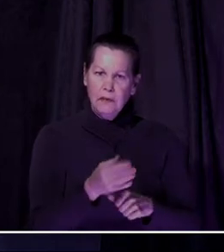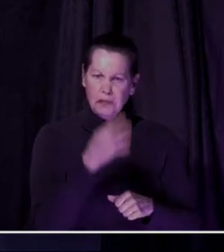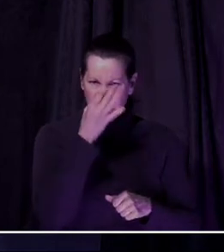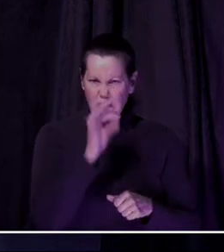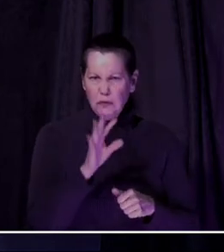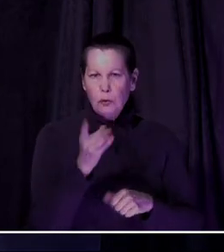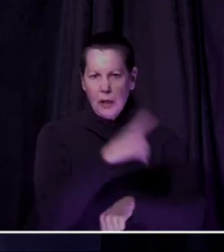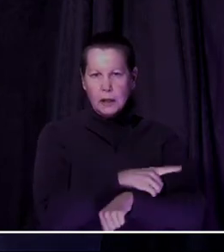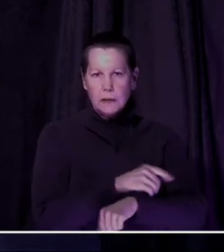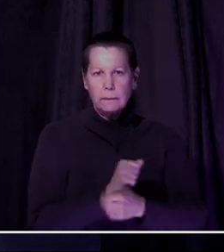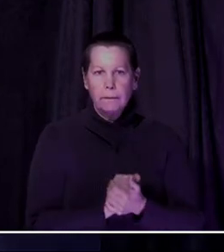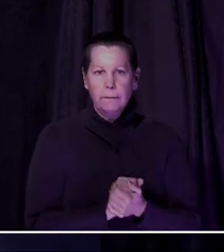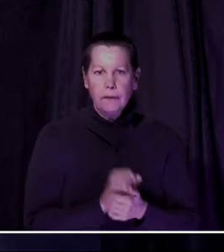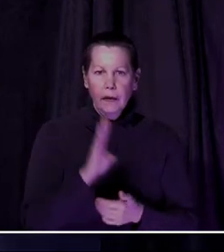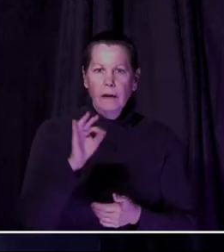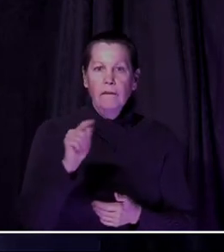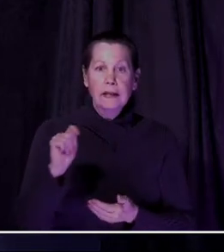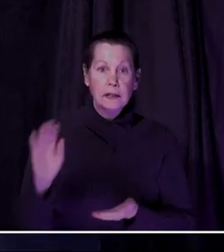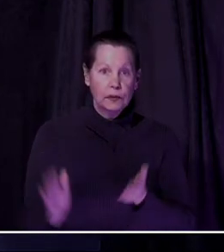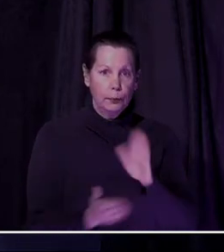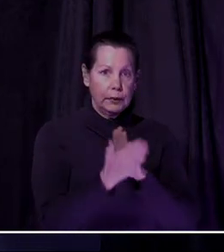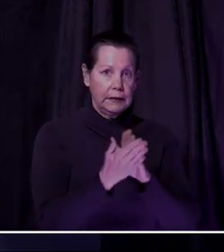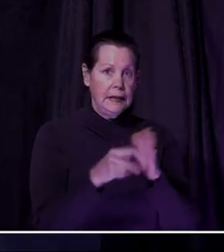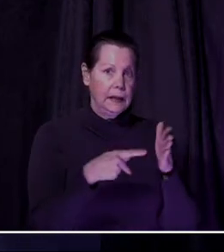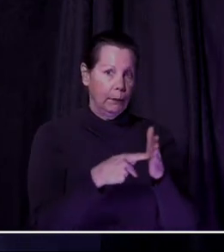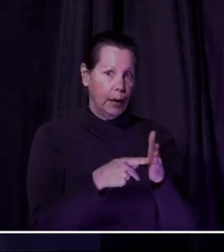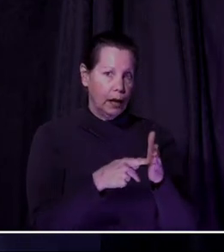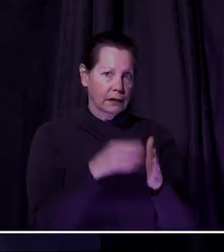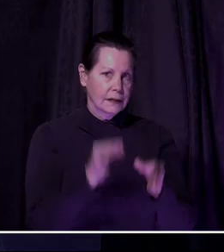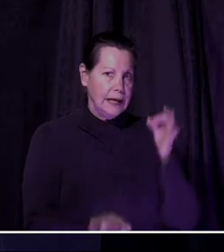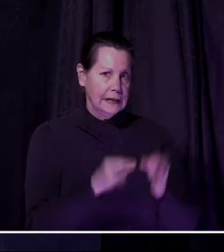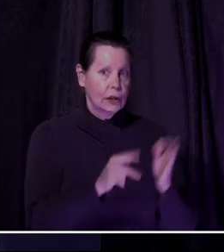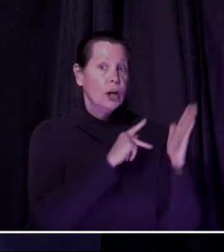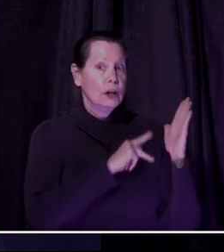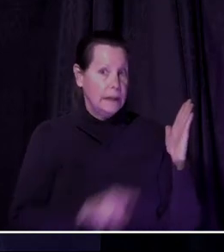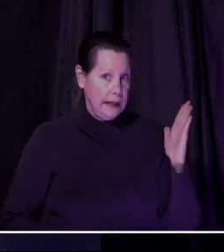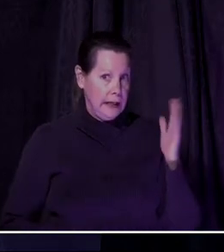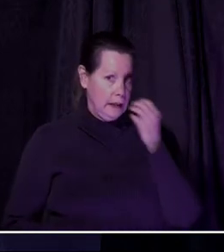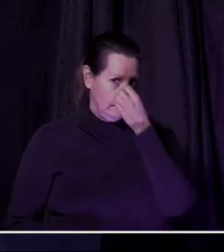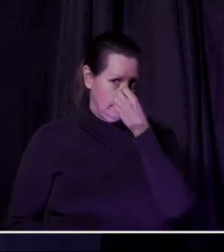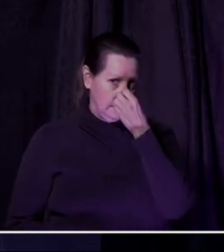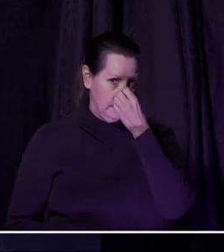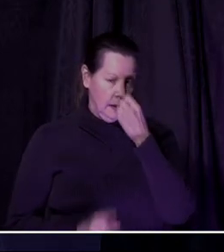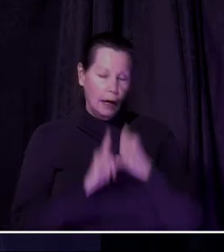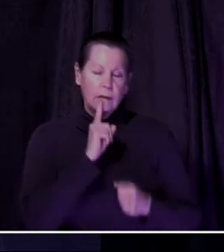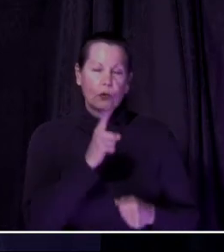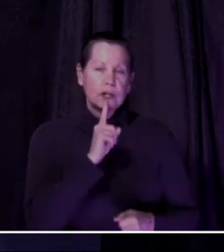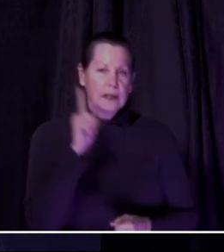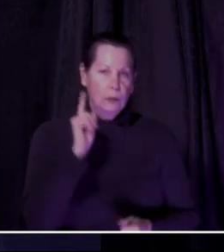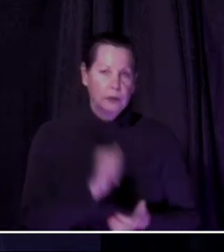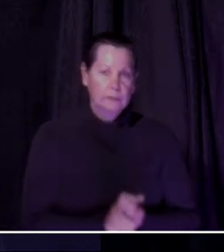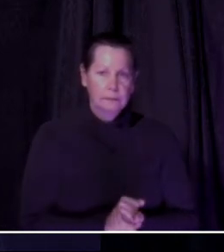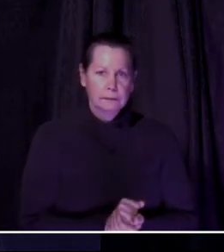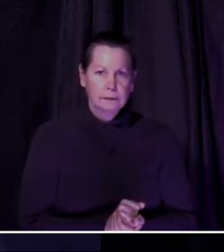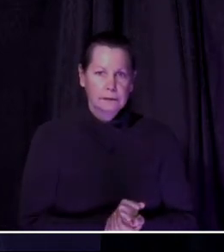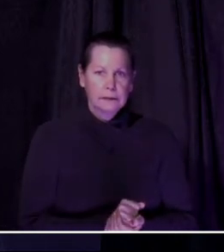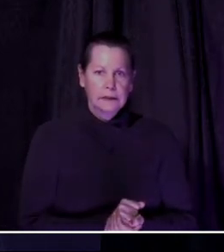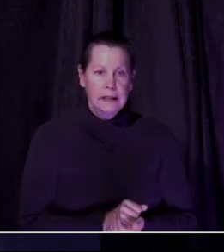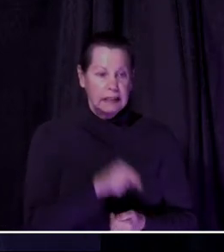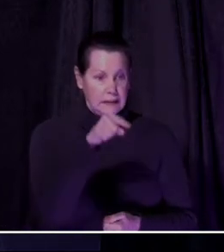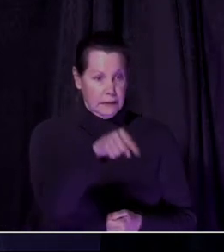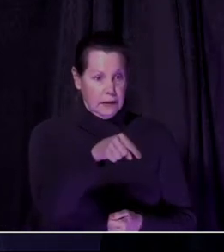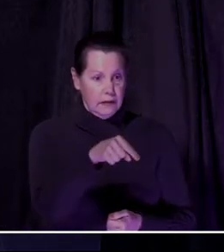days, Festus presented Paul's case to the king. Of course he would, you know, saying, there's a